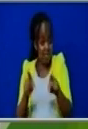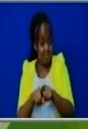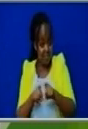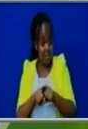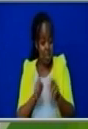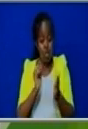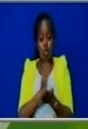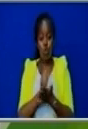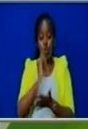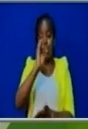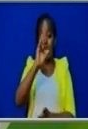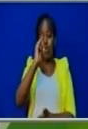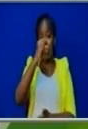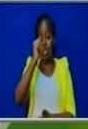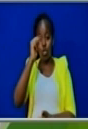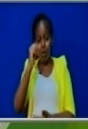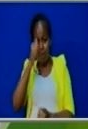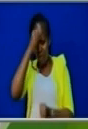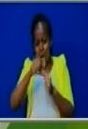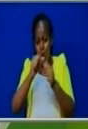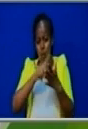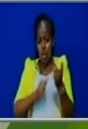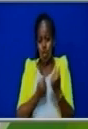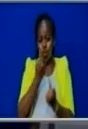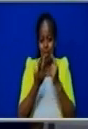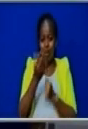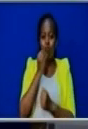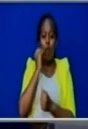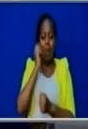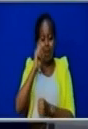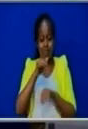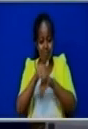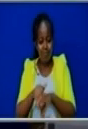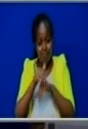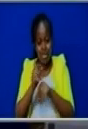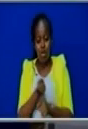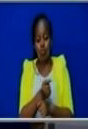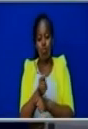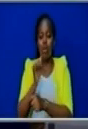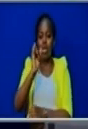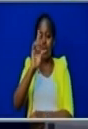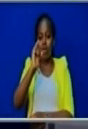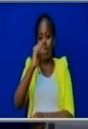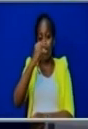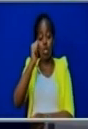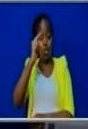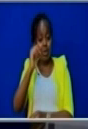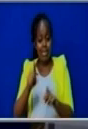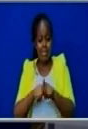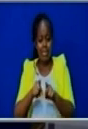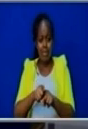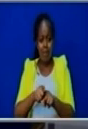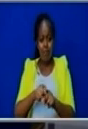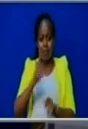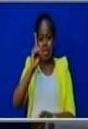Farming. Irrigation Remember, what you cook at home comes has from to be the farm. farmed. Yes, that is true. The irrigation, those drip overhead, all those things, that's